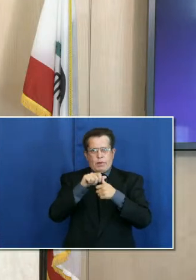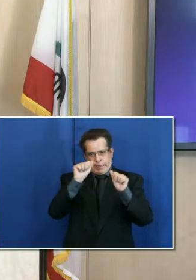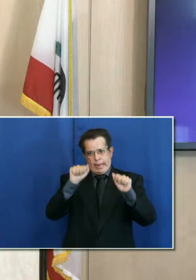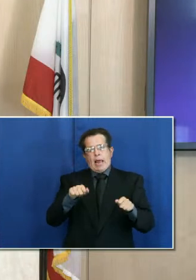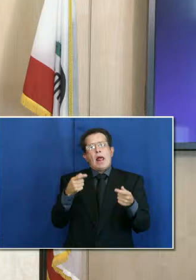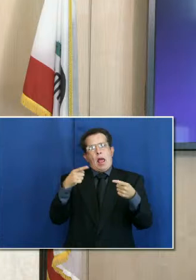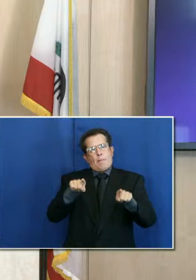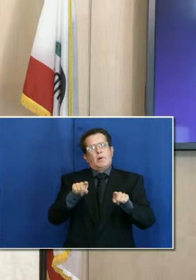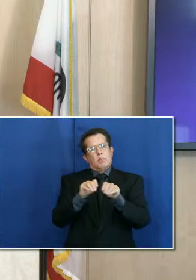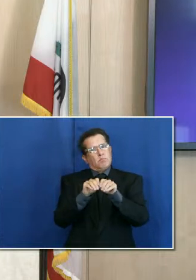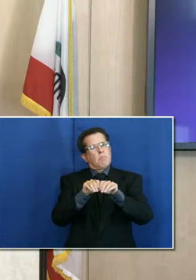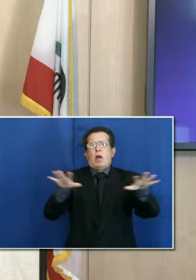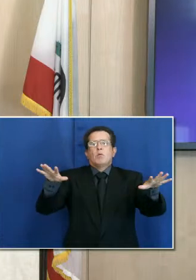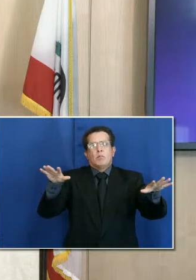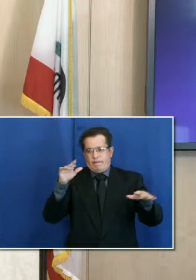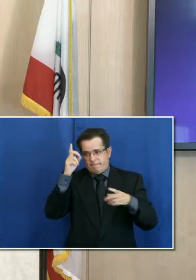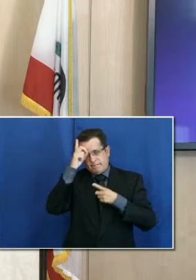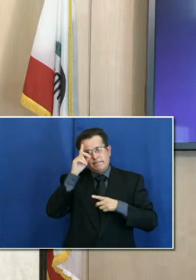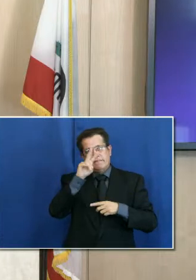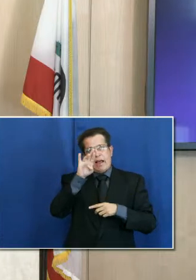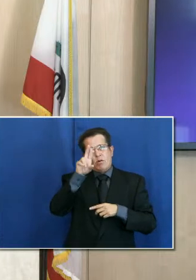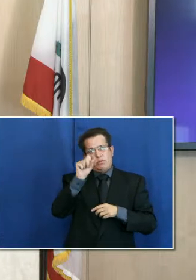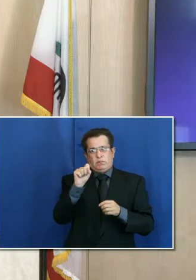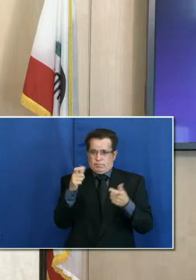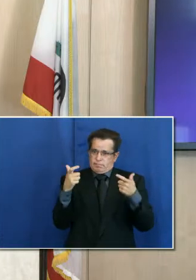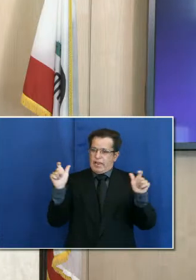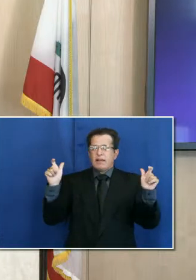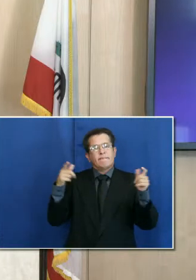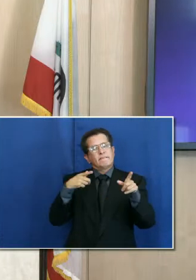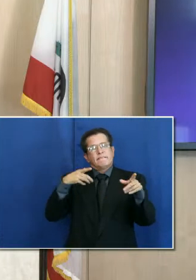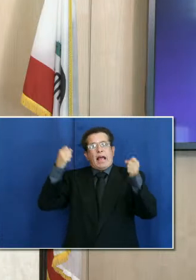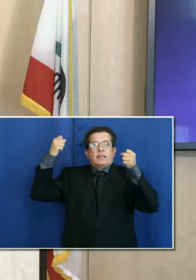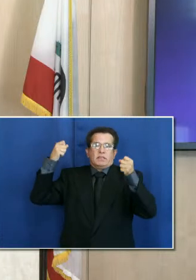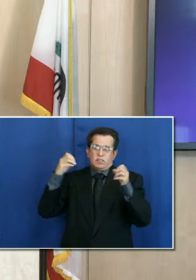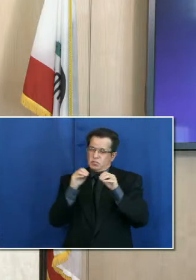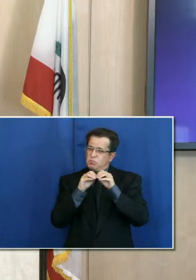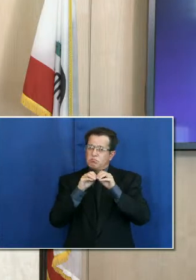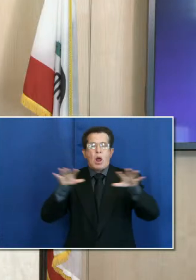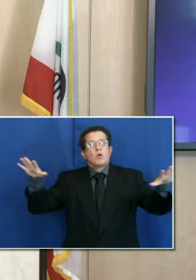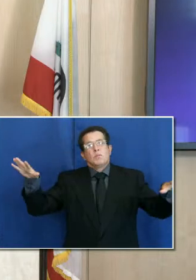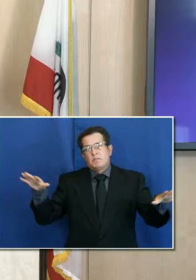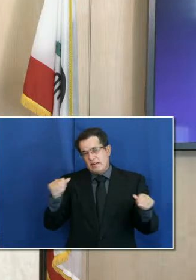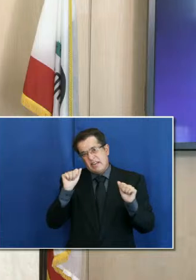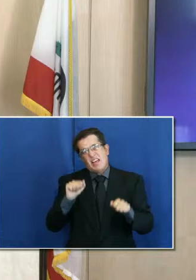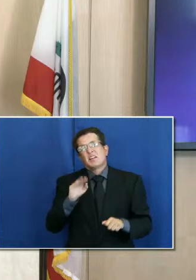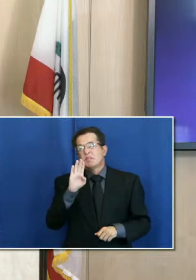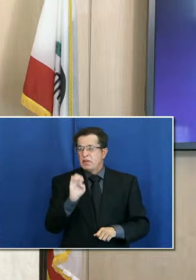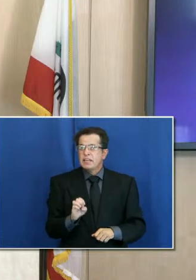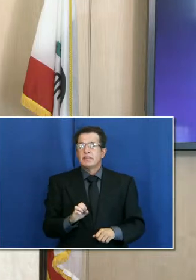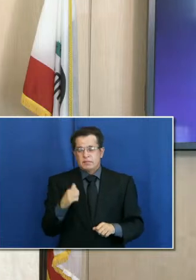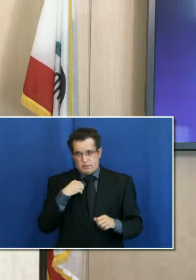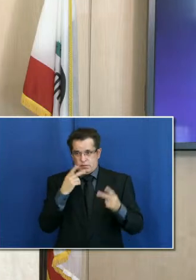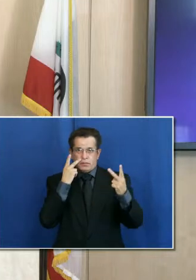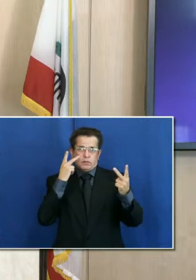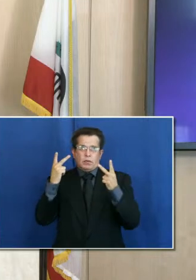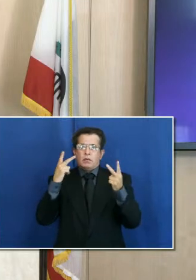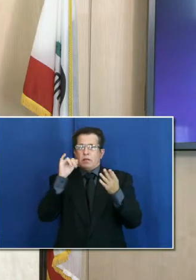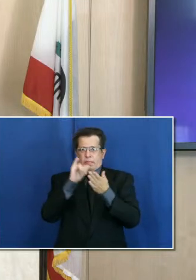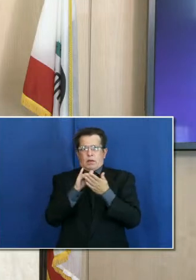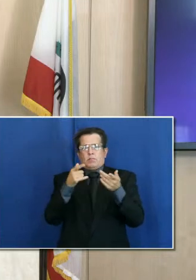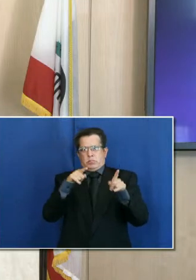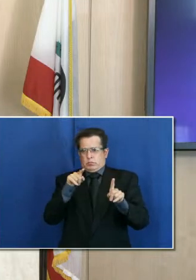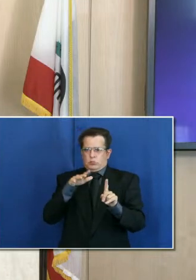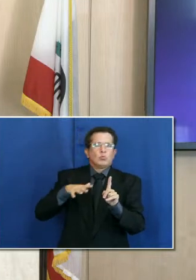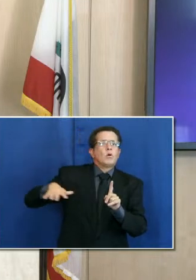happen with coronavirus, the very real danger of exponential growth and spread, and what it could mean. We've seen the very dire impacts and implications